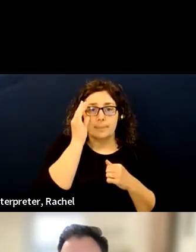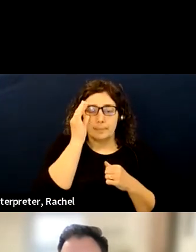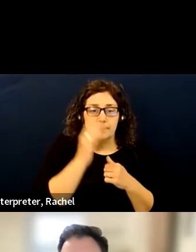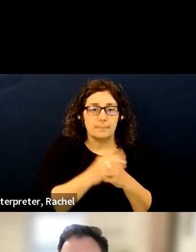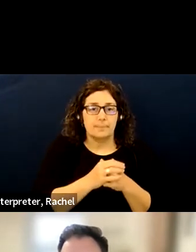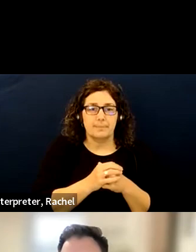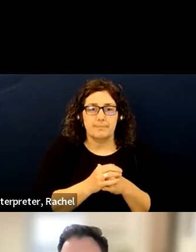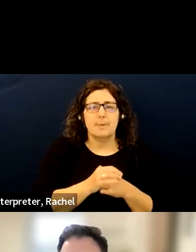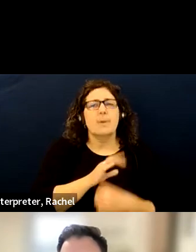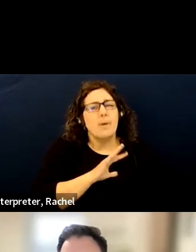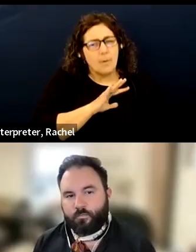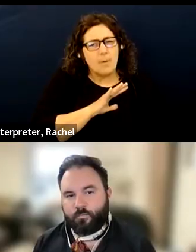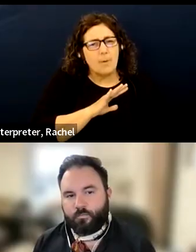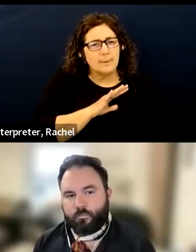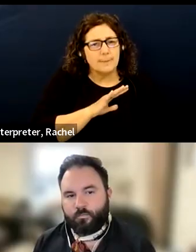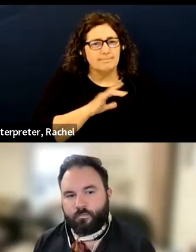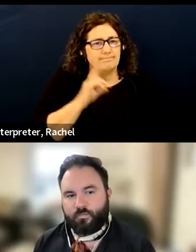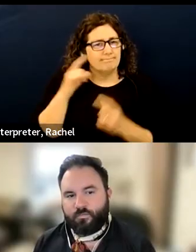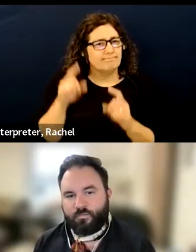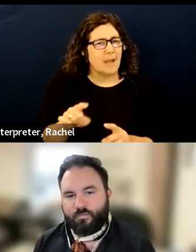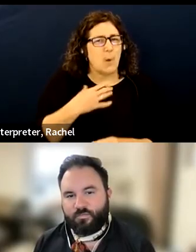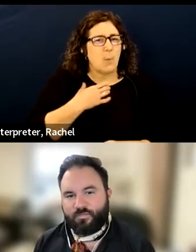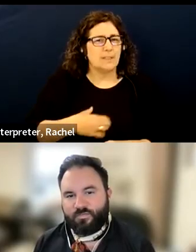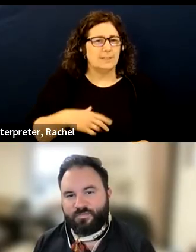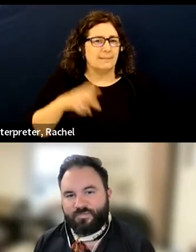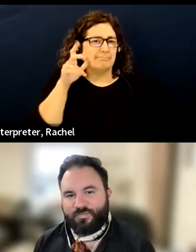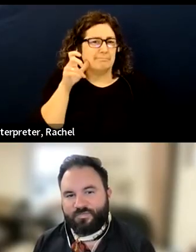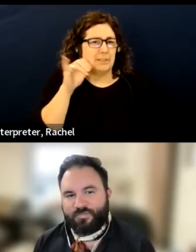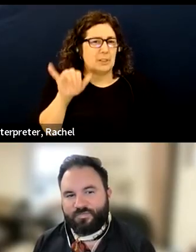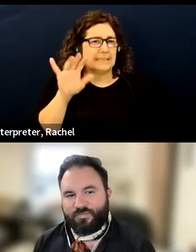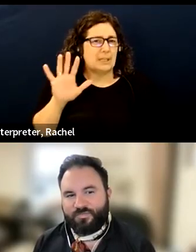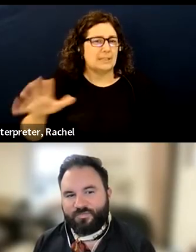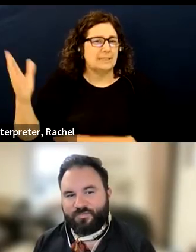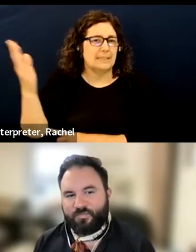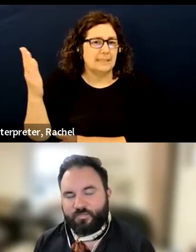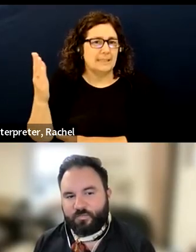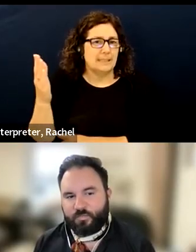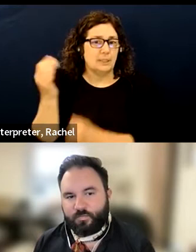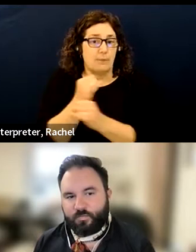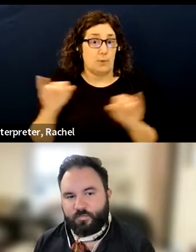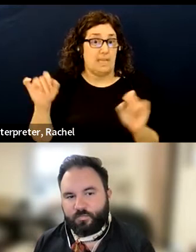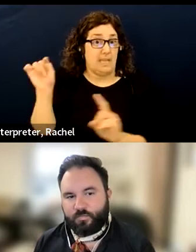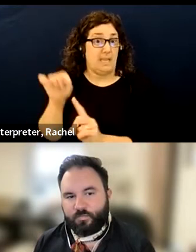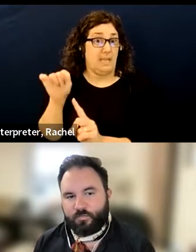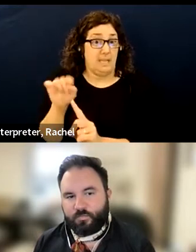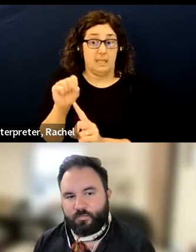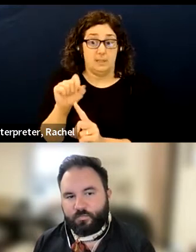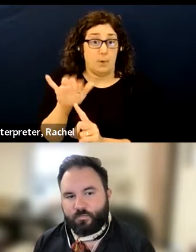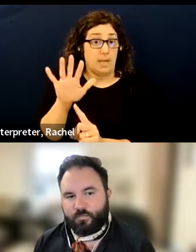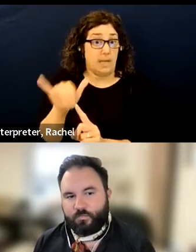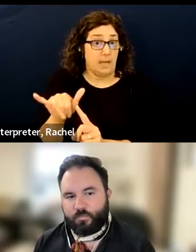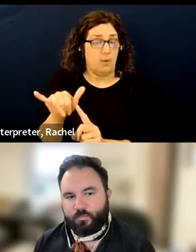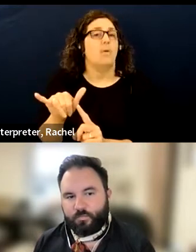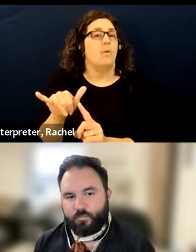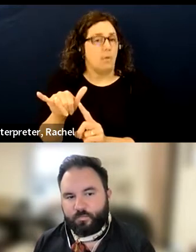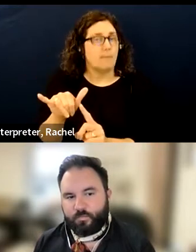I love that, Charles. I wish I listened to Jesse's talk now, but yeah, the sovereignty pieces, that really resonated